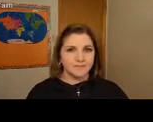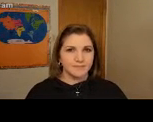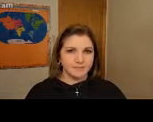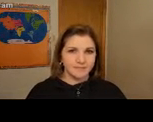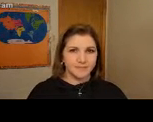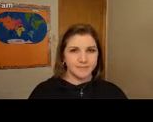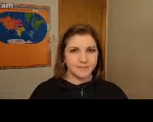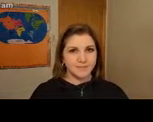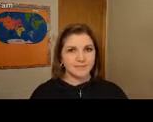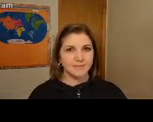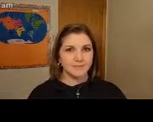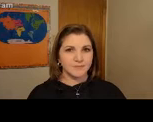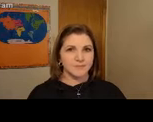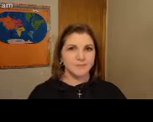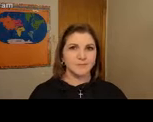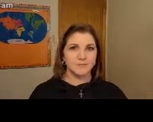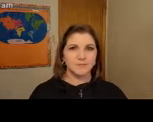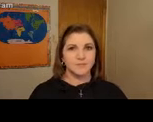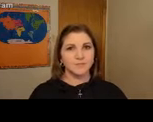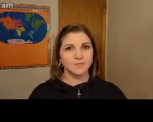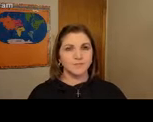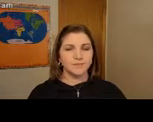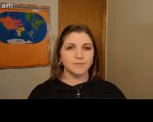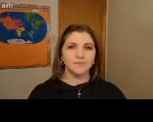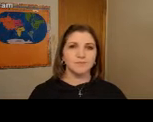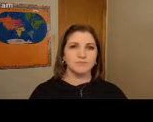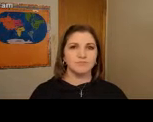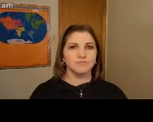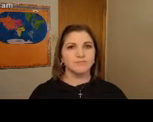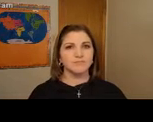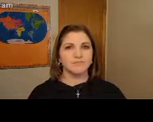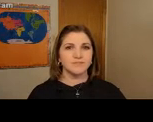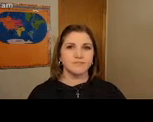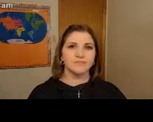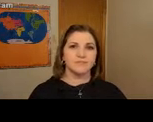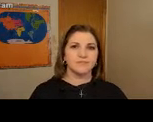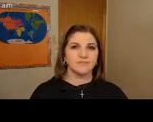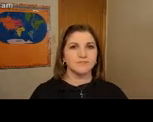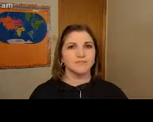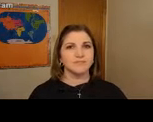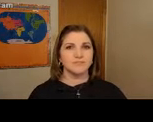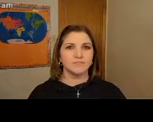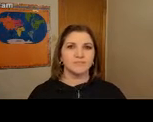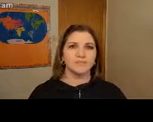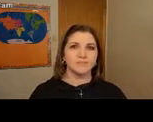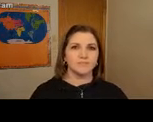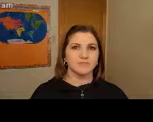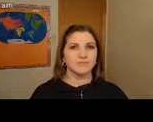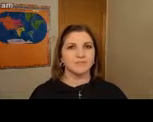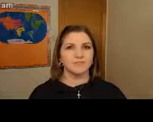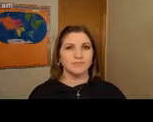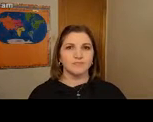get specific. You get it? Okay, I have to write an essay. Here's the prompt. Would you rather be a wolf or for a domesticated